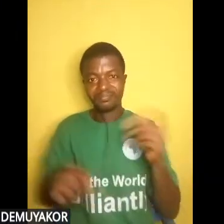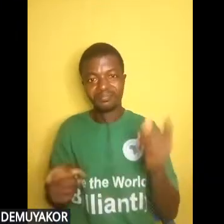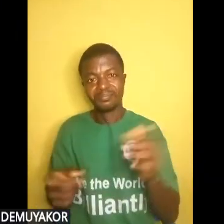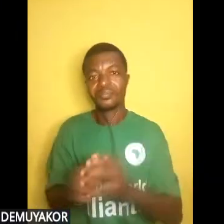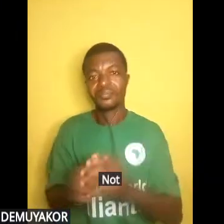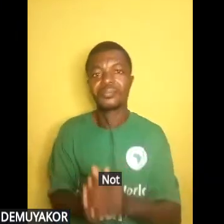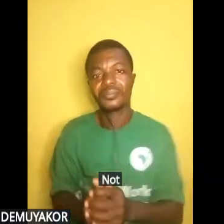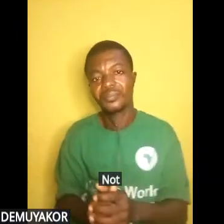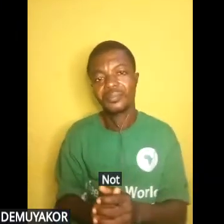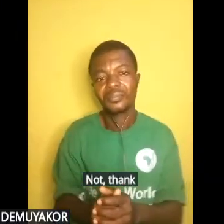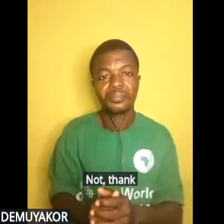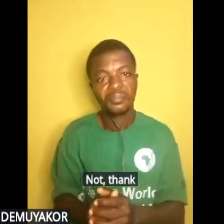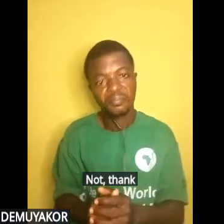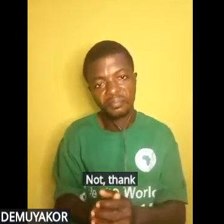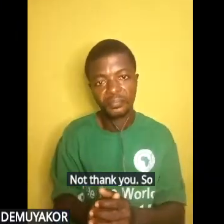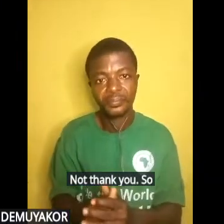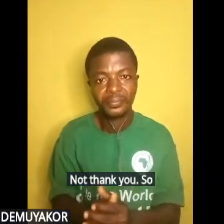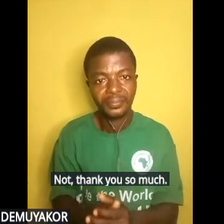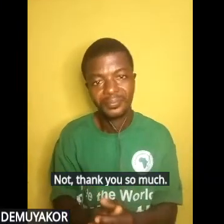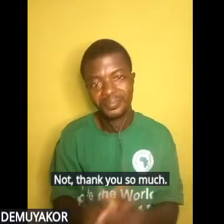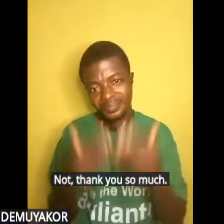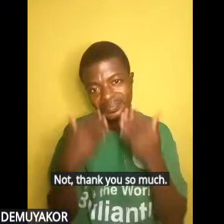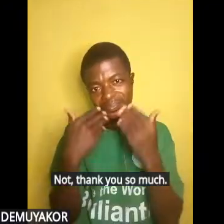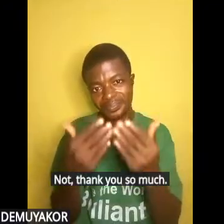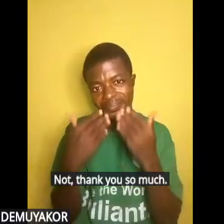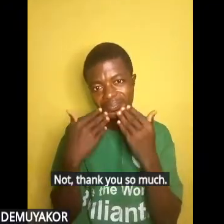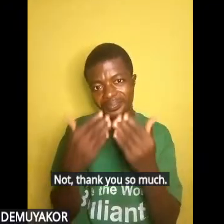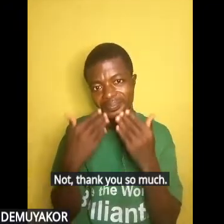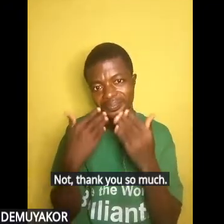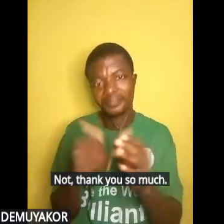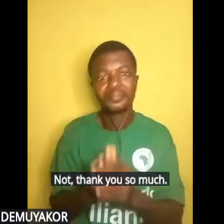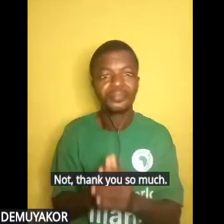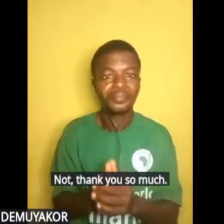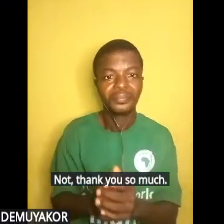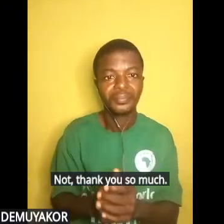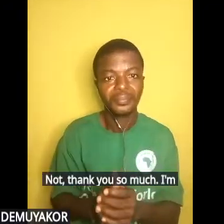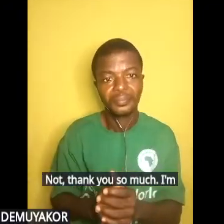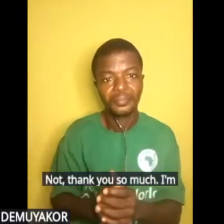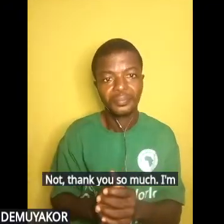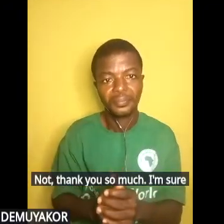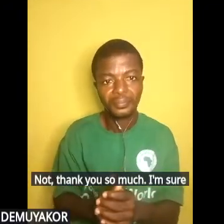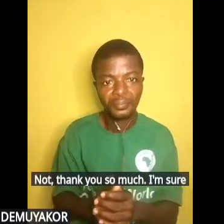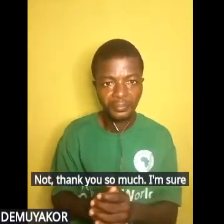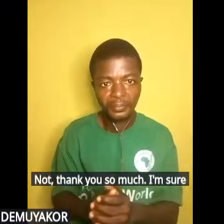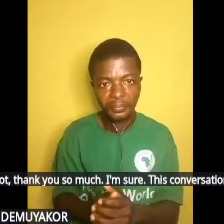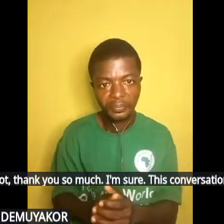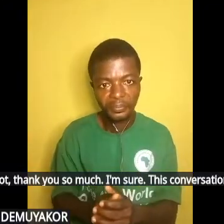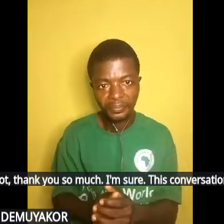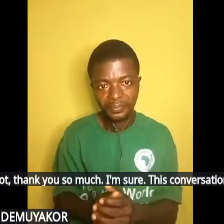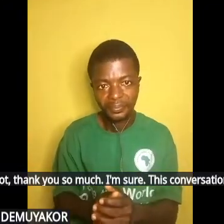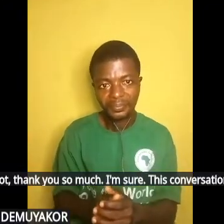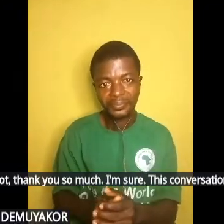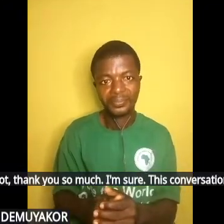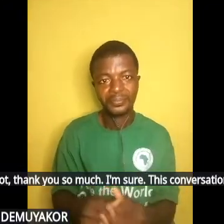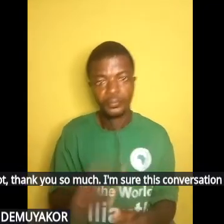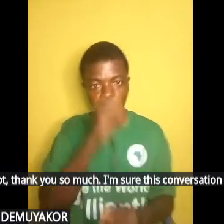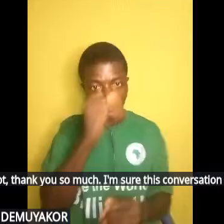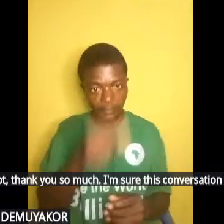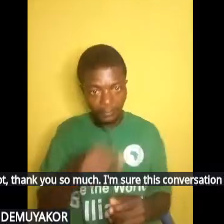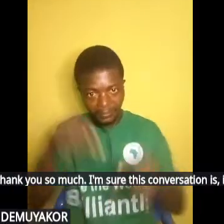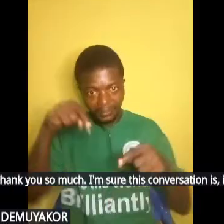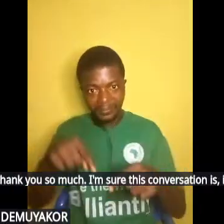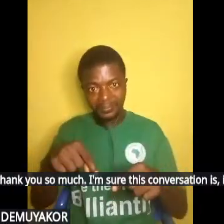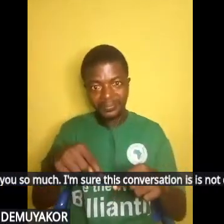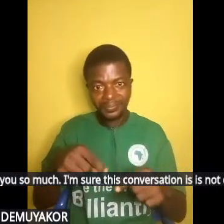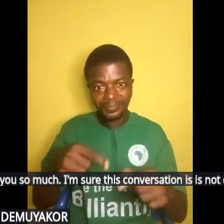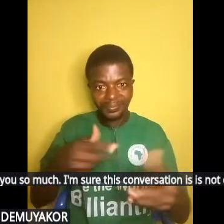Nat, thank you so much. I'm sure this conversation it's not exhausted